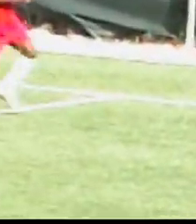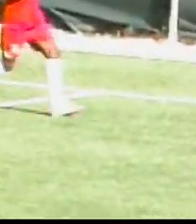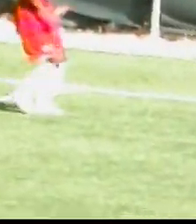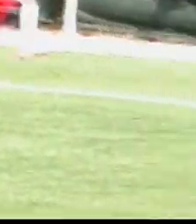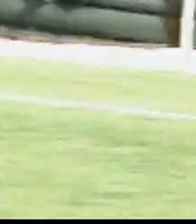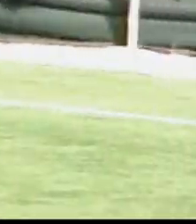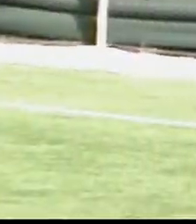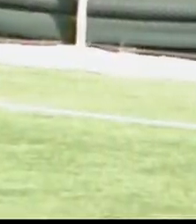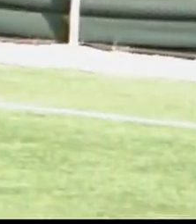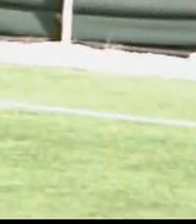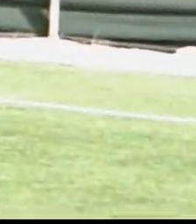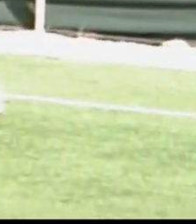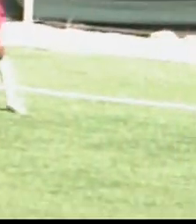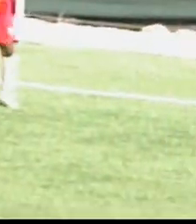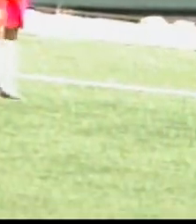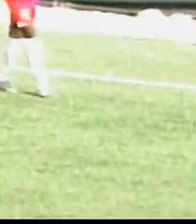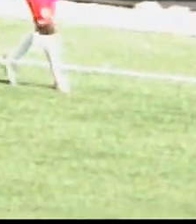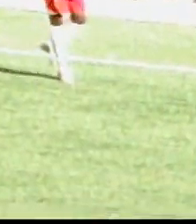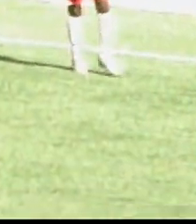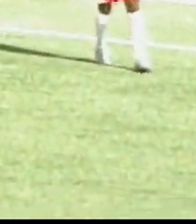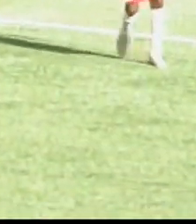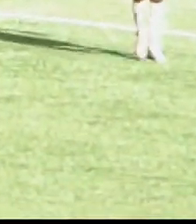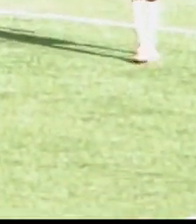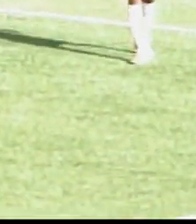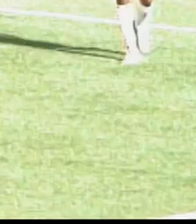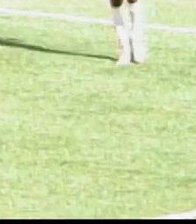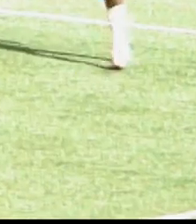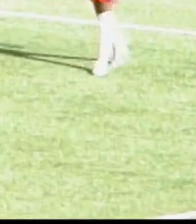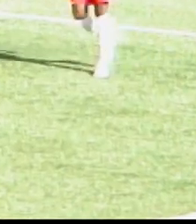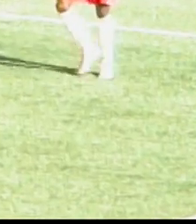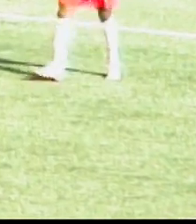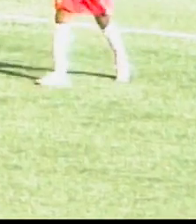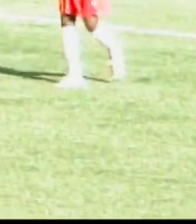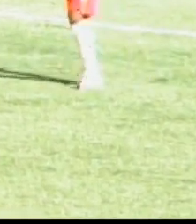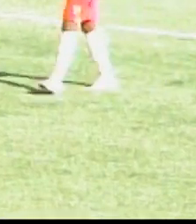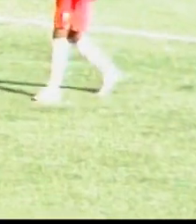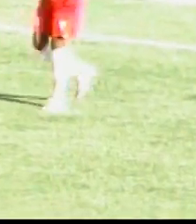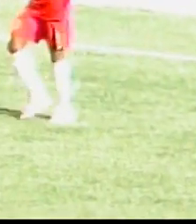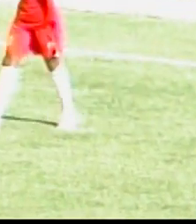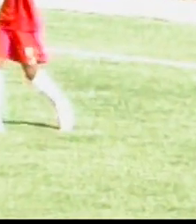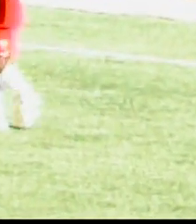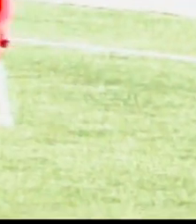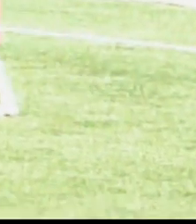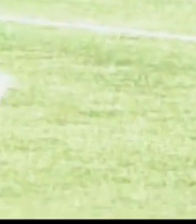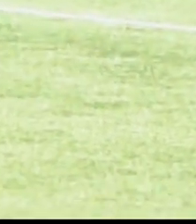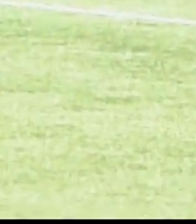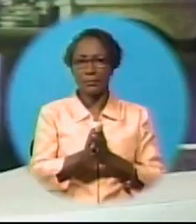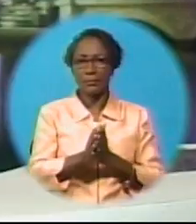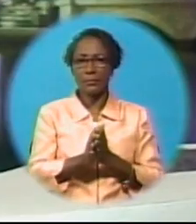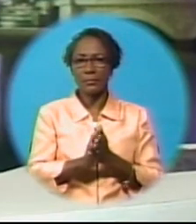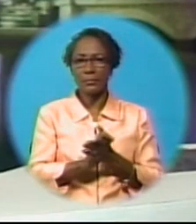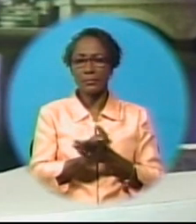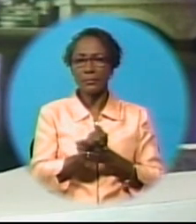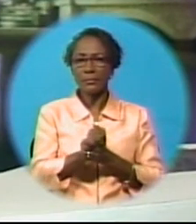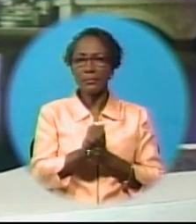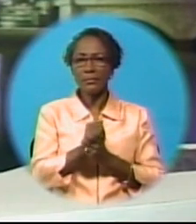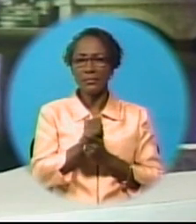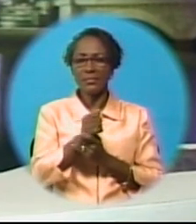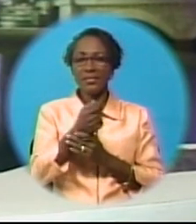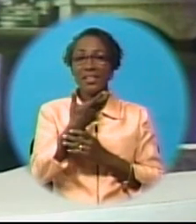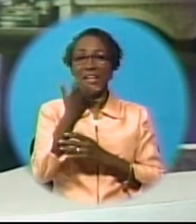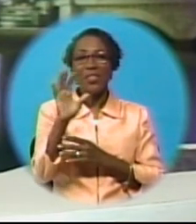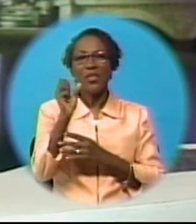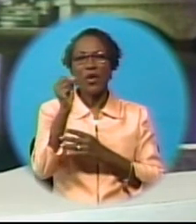a goal. St. Leonard's 3-0 over Alexandra, and they're the under-16 champions. There